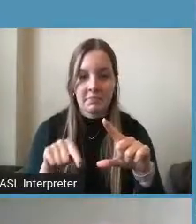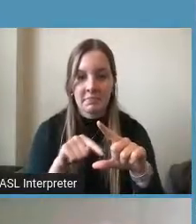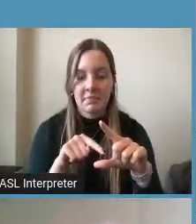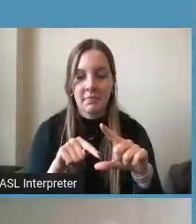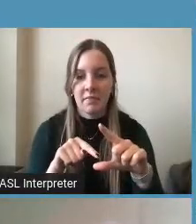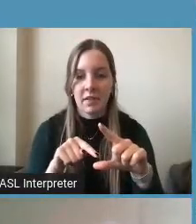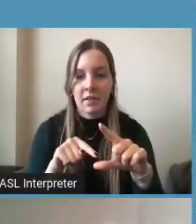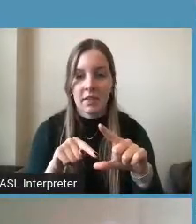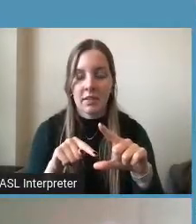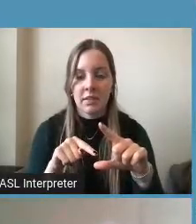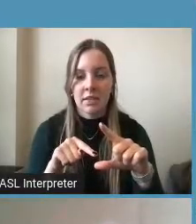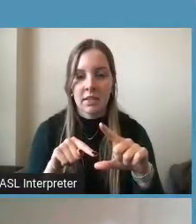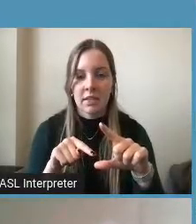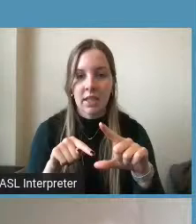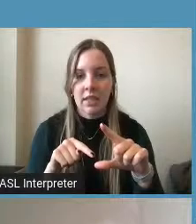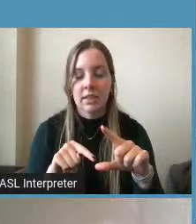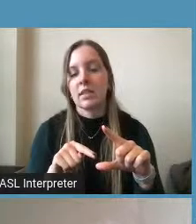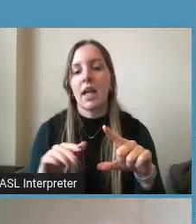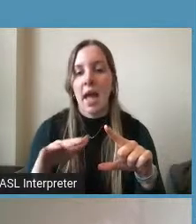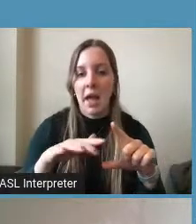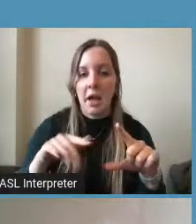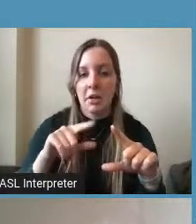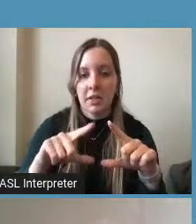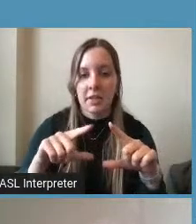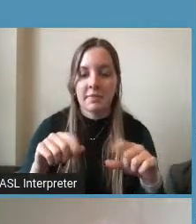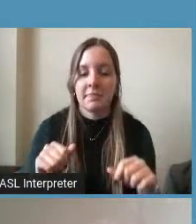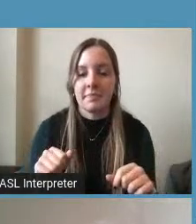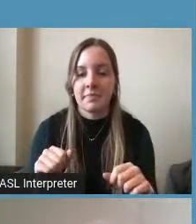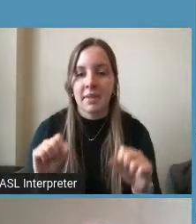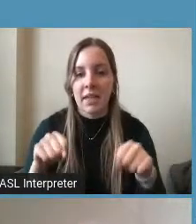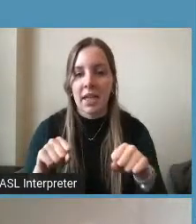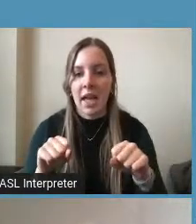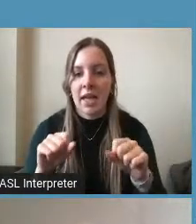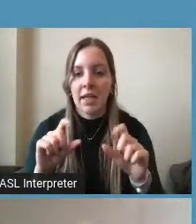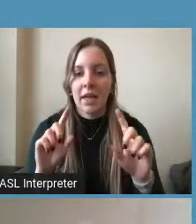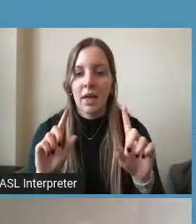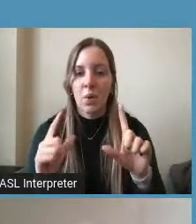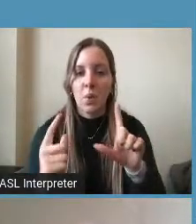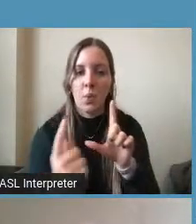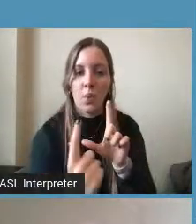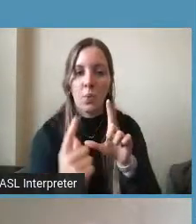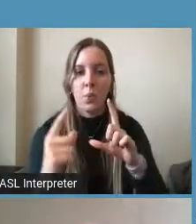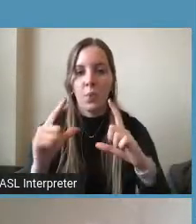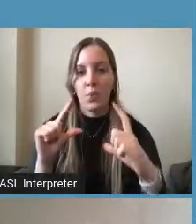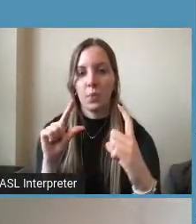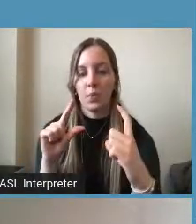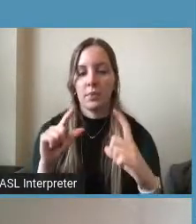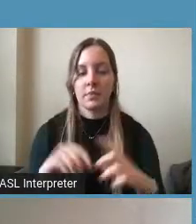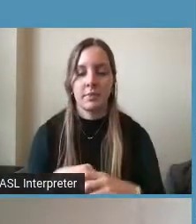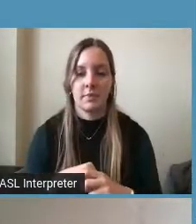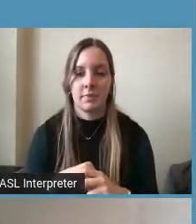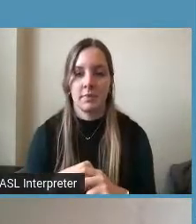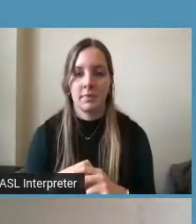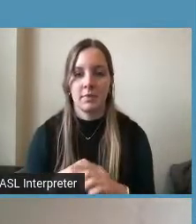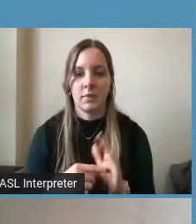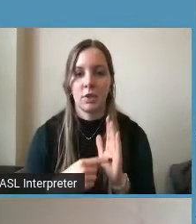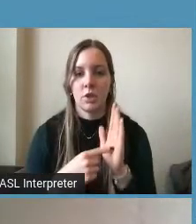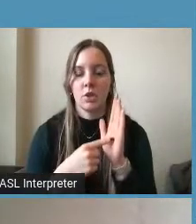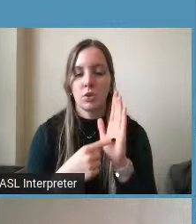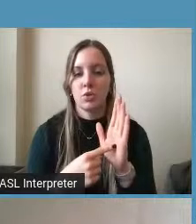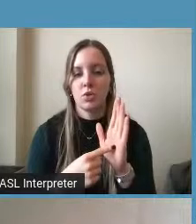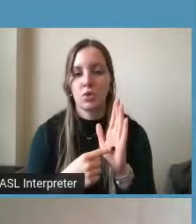areas. And we can take those triangles and turn them to solid. It's easier to kind of see the surface that way. And the thing about doing